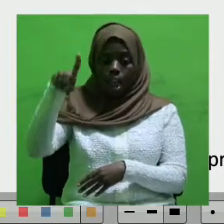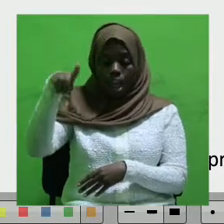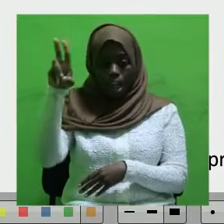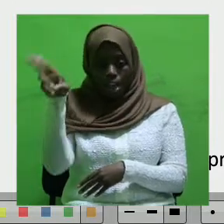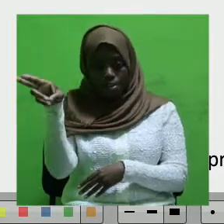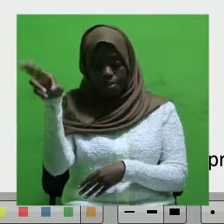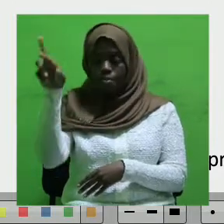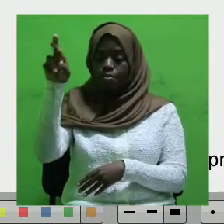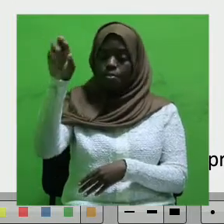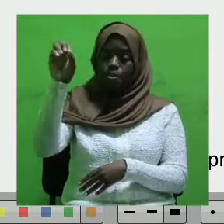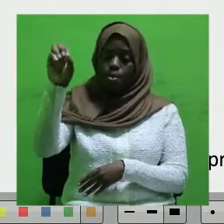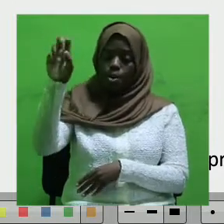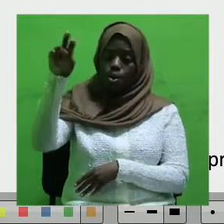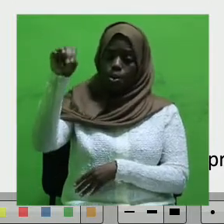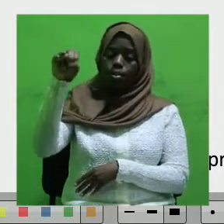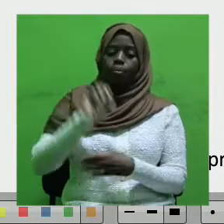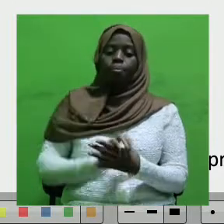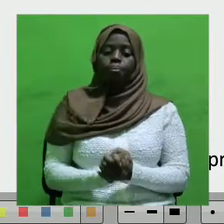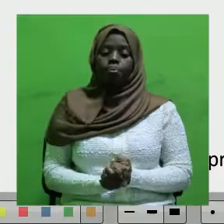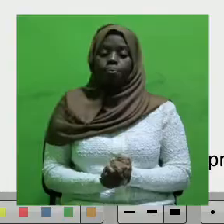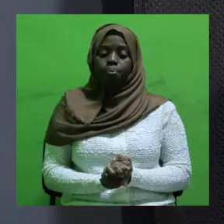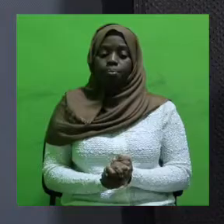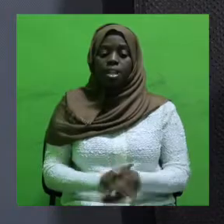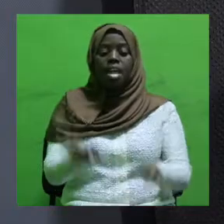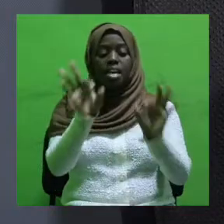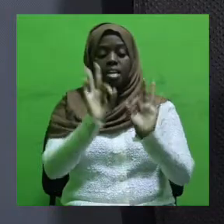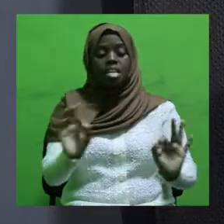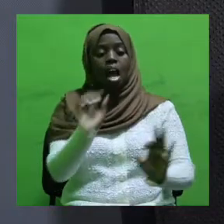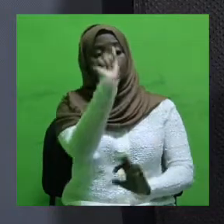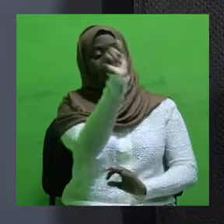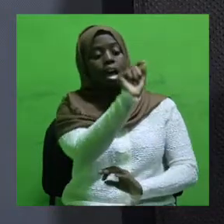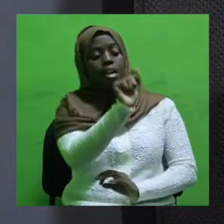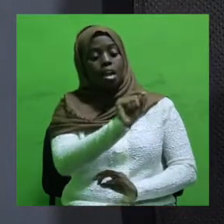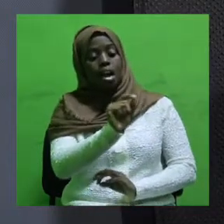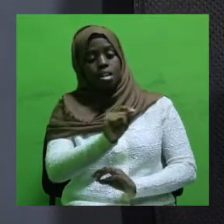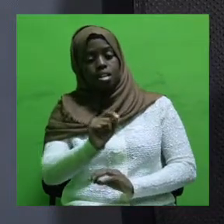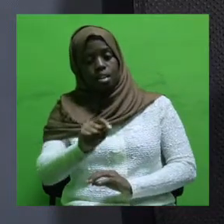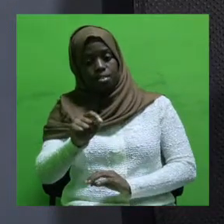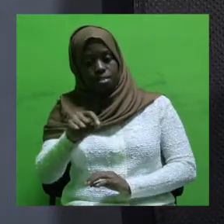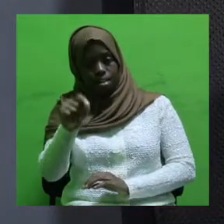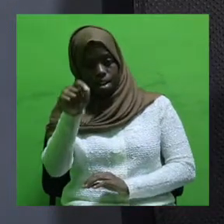should know to draw well, as a clear diagram